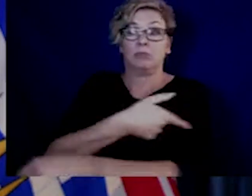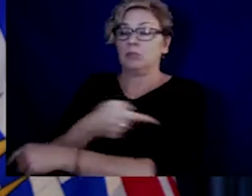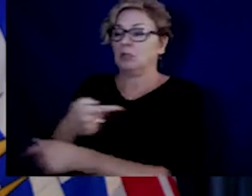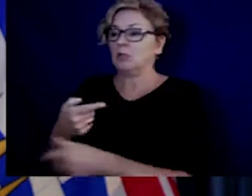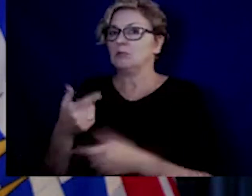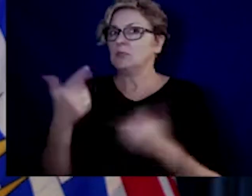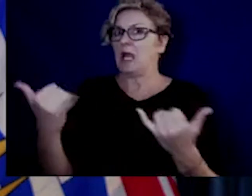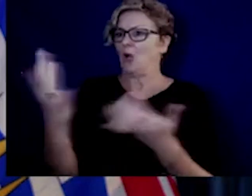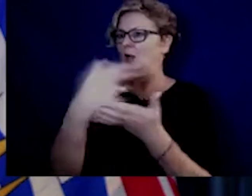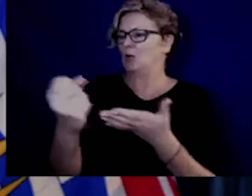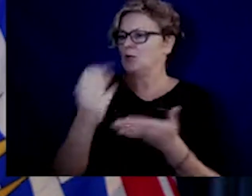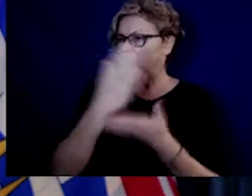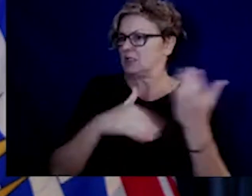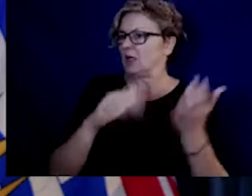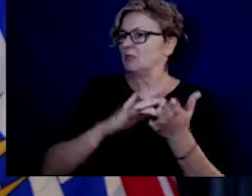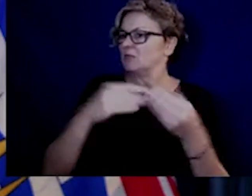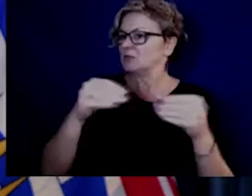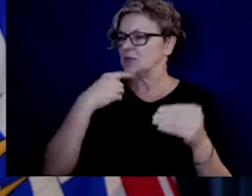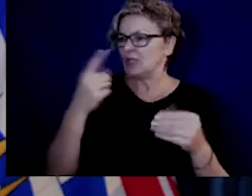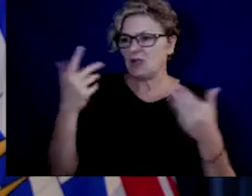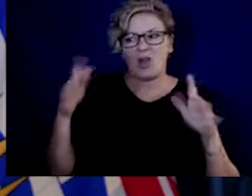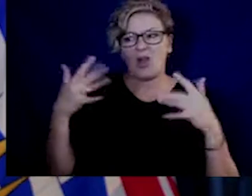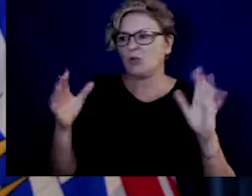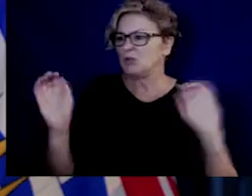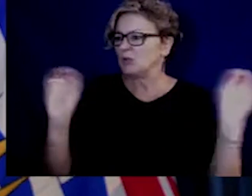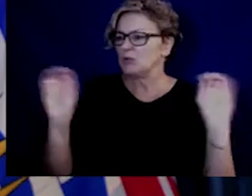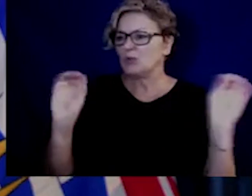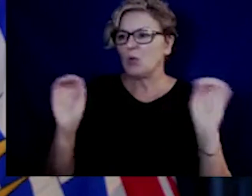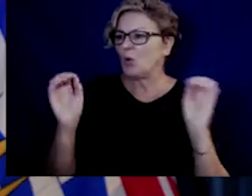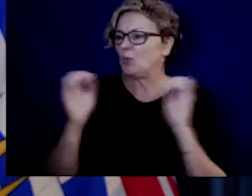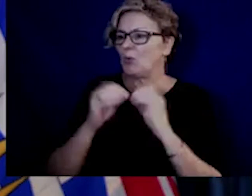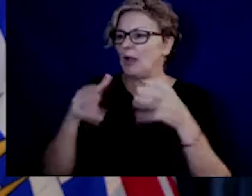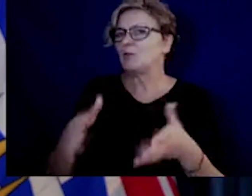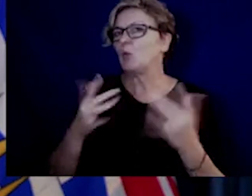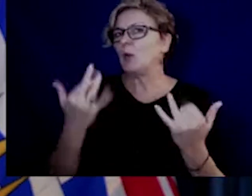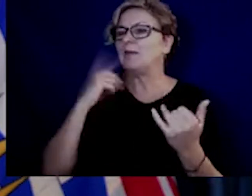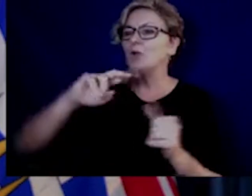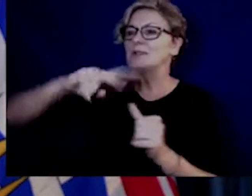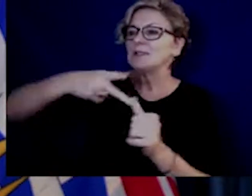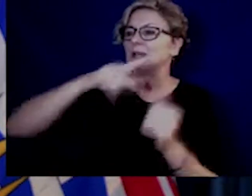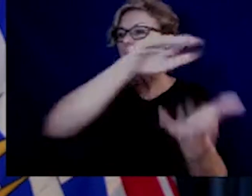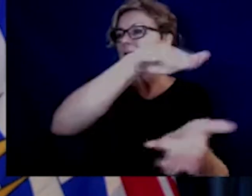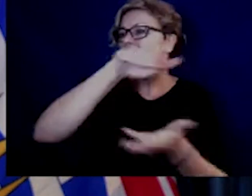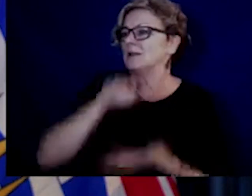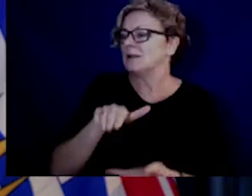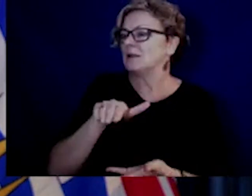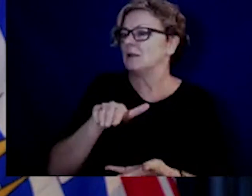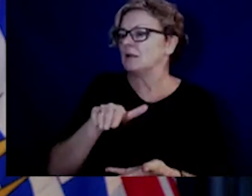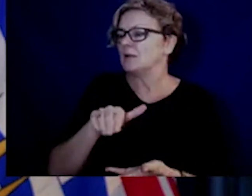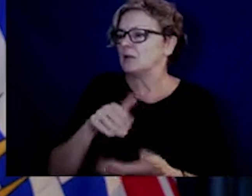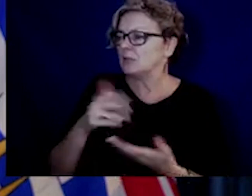And do I understand correctly, we're not actually in flu season yet, although people's kids may be getting sick with colds or bugs at this time? Yeah, so